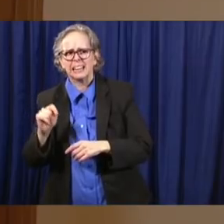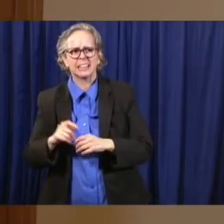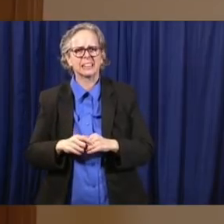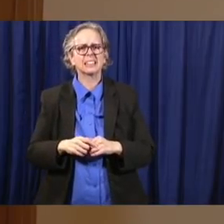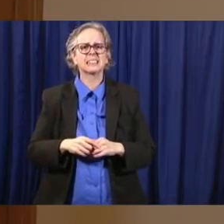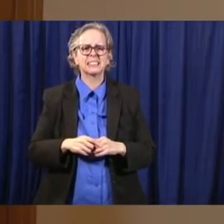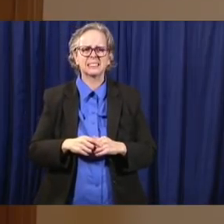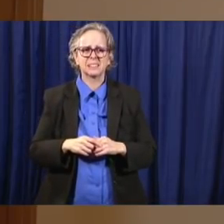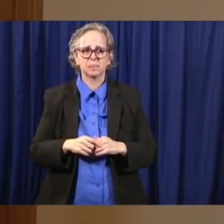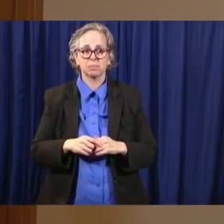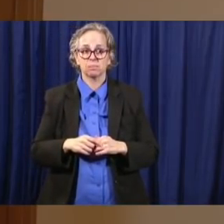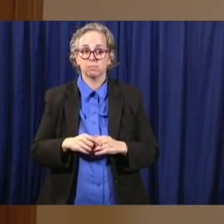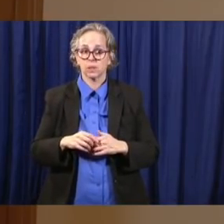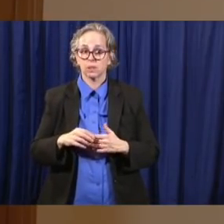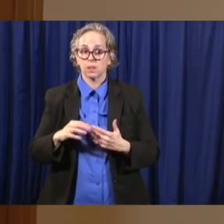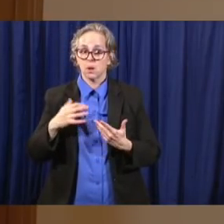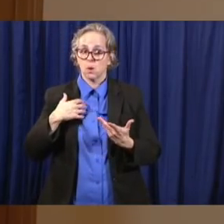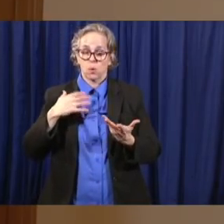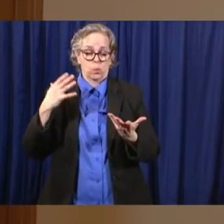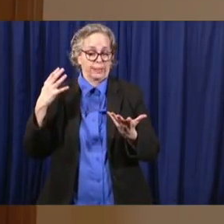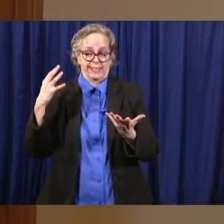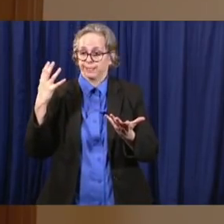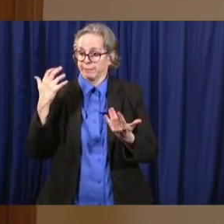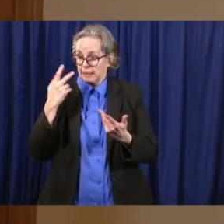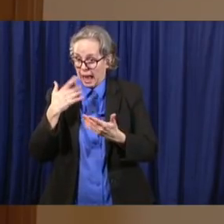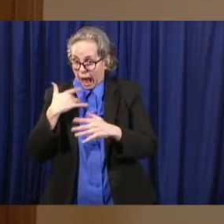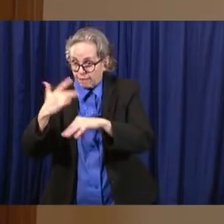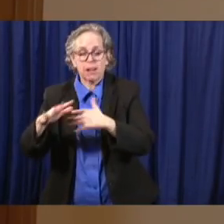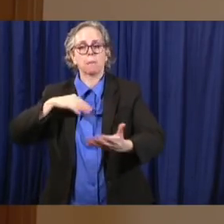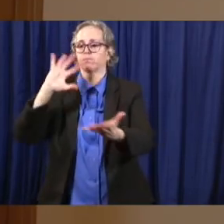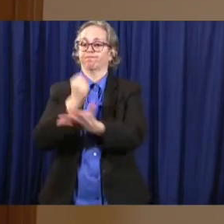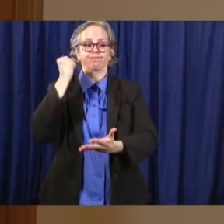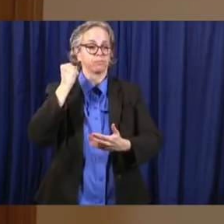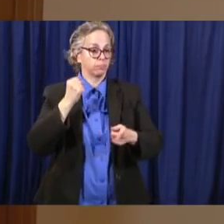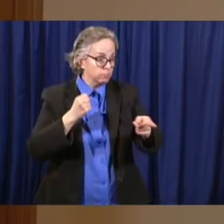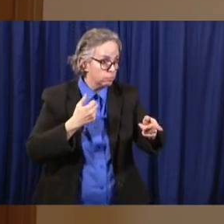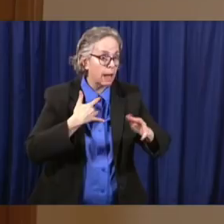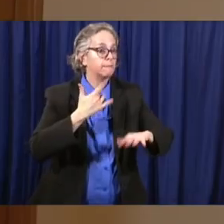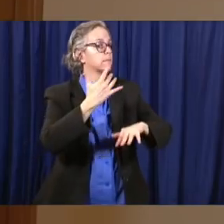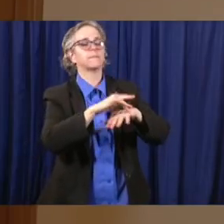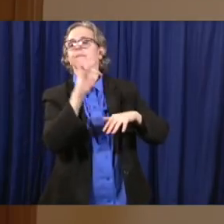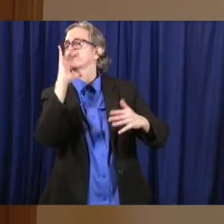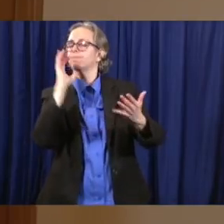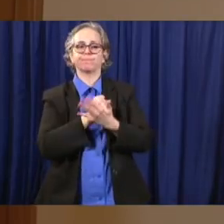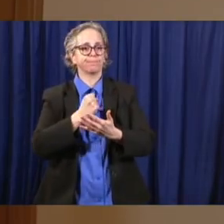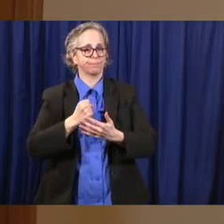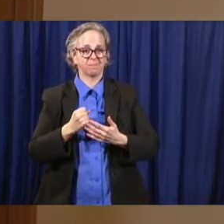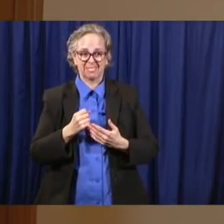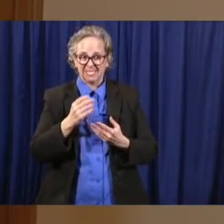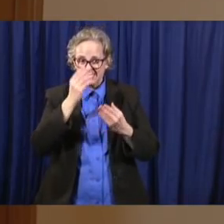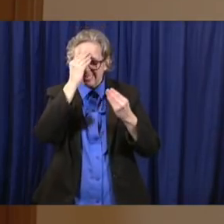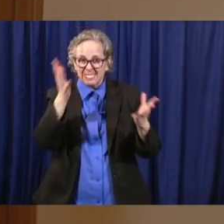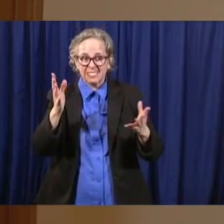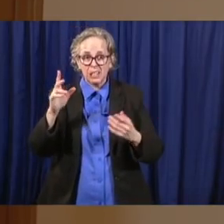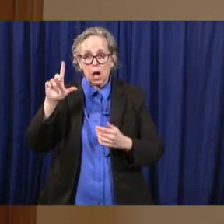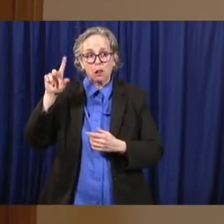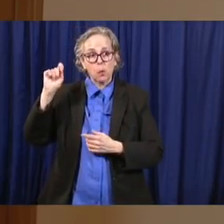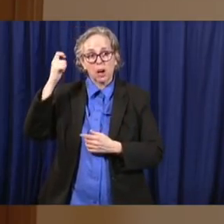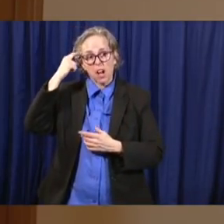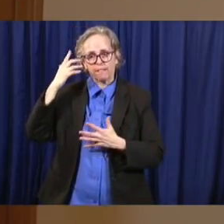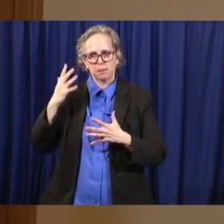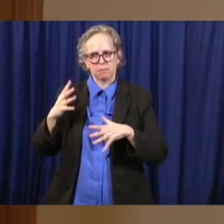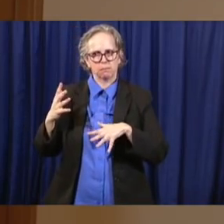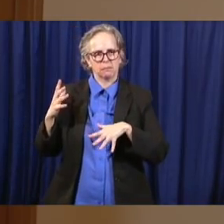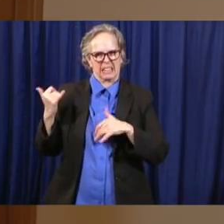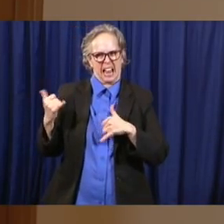as best we can. Behind the scenes, the Lieutenant Governor has taken the lead on finding some of the most precious